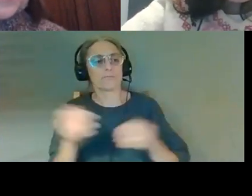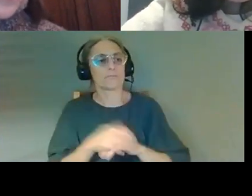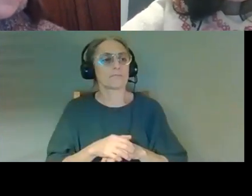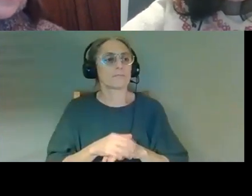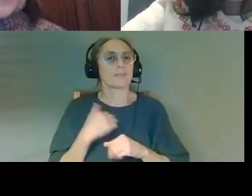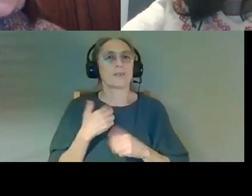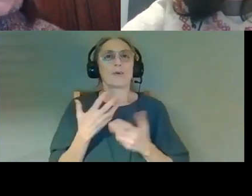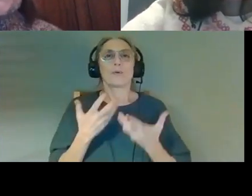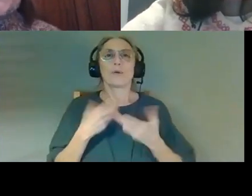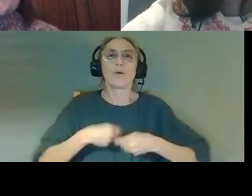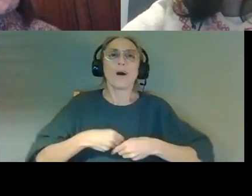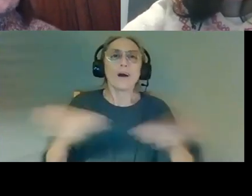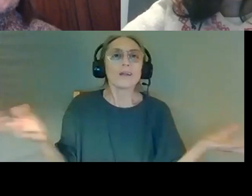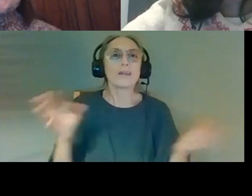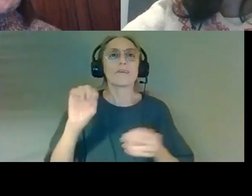single distribution.